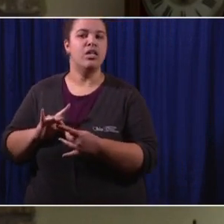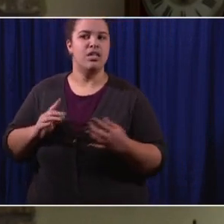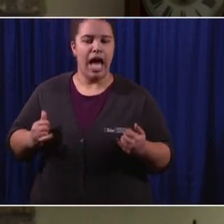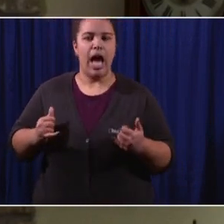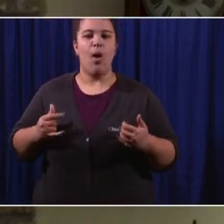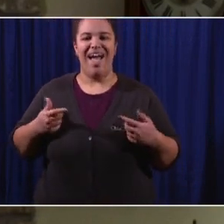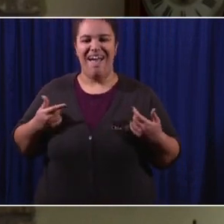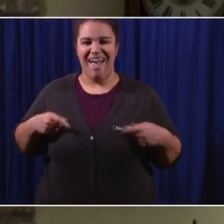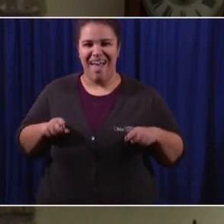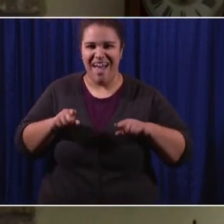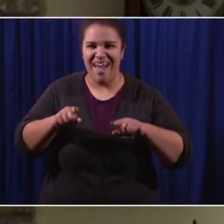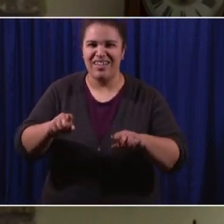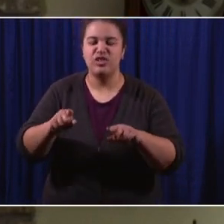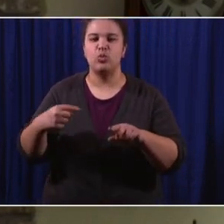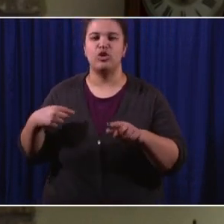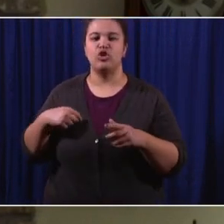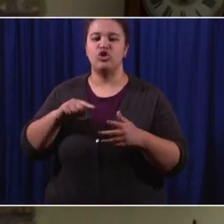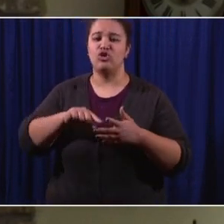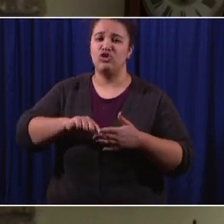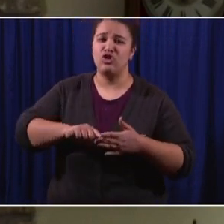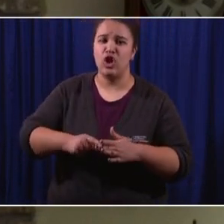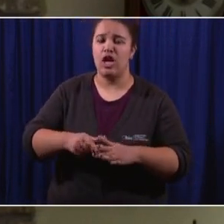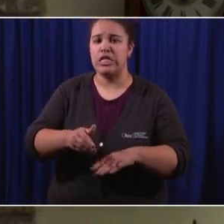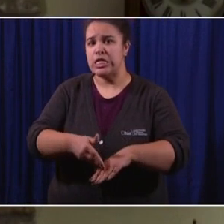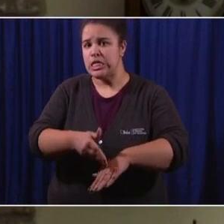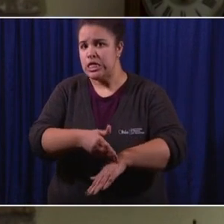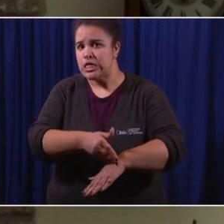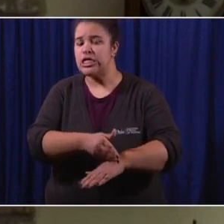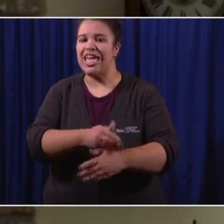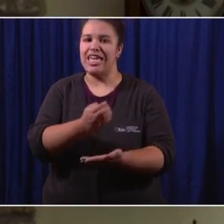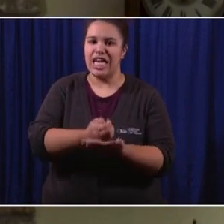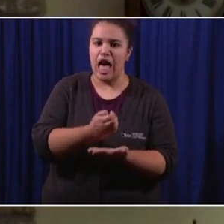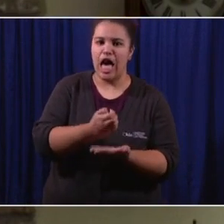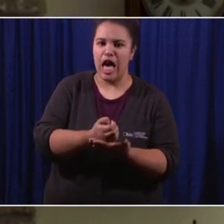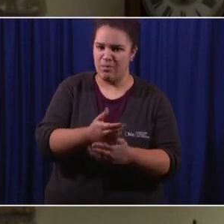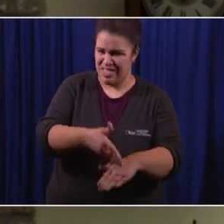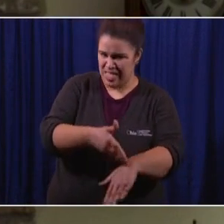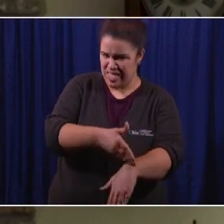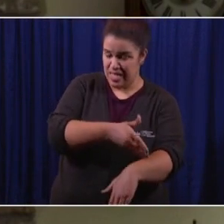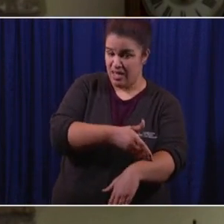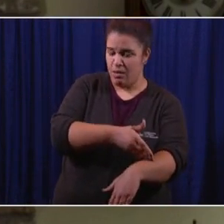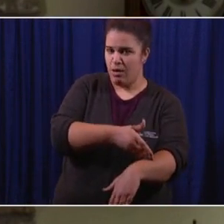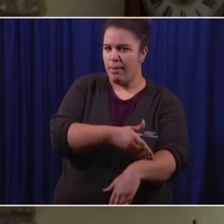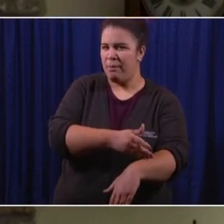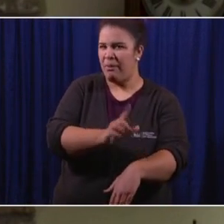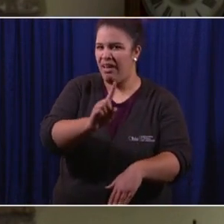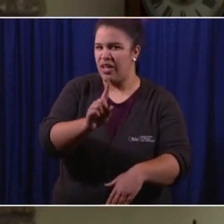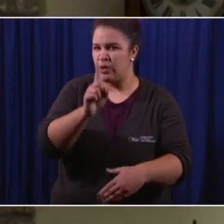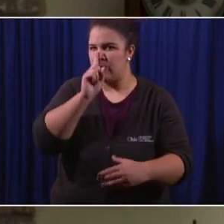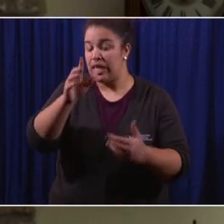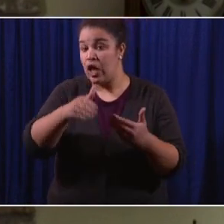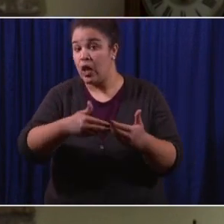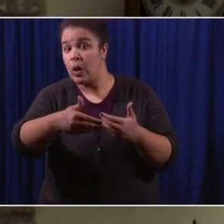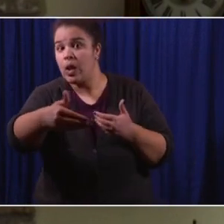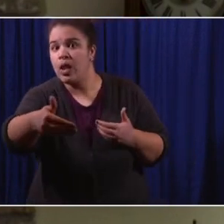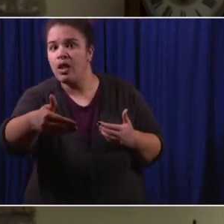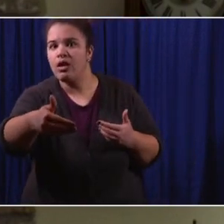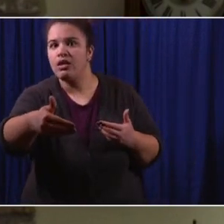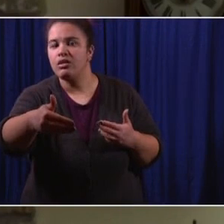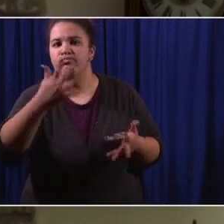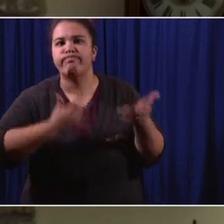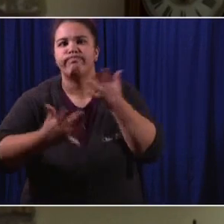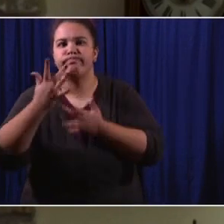huge economic downward swing, we could be facing, a longer term decline. And again, what can be done about